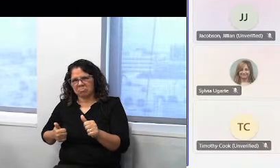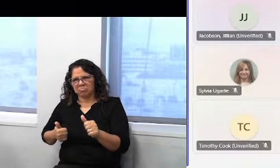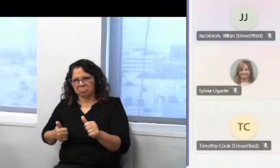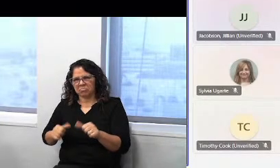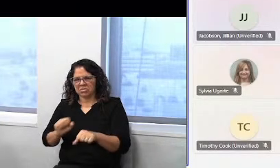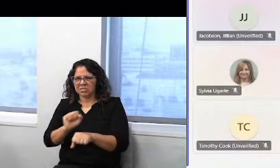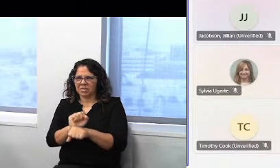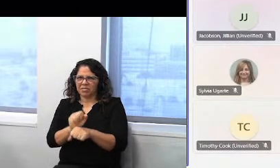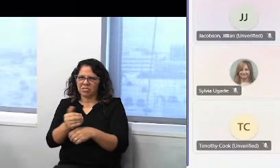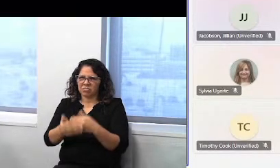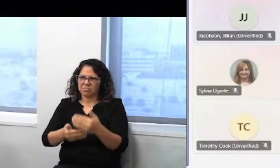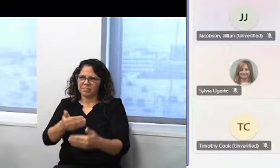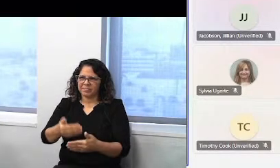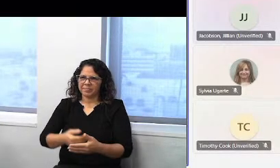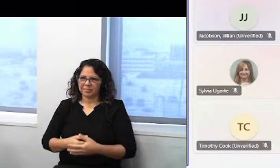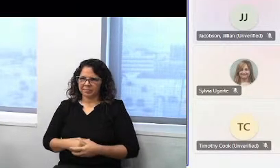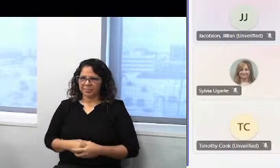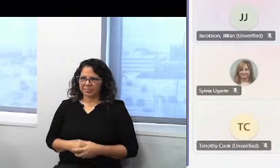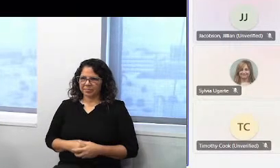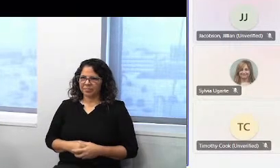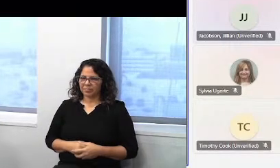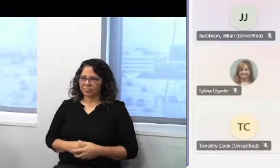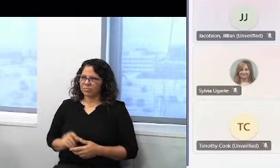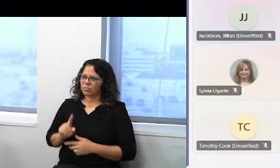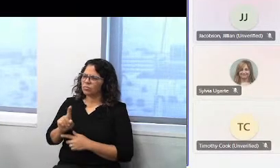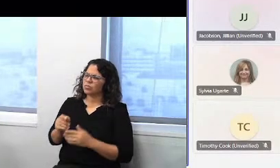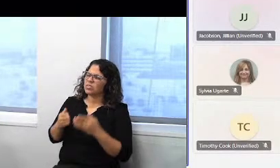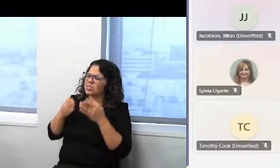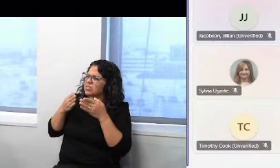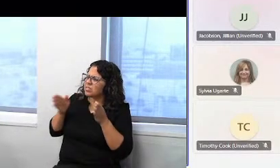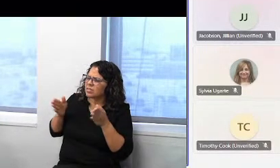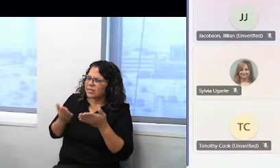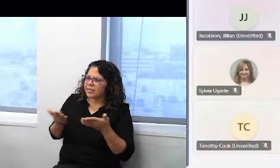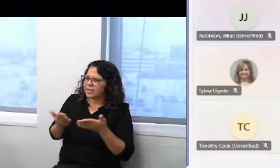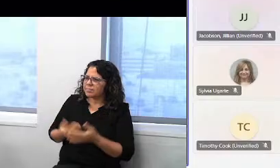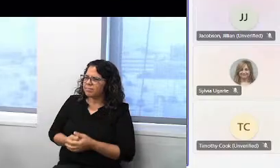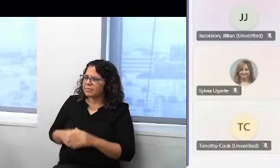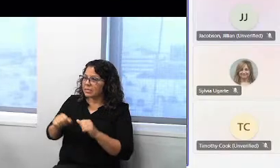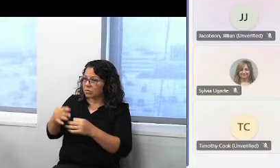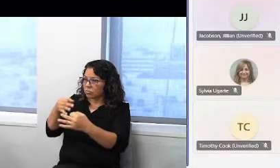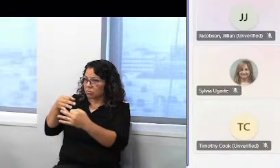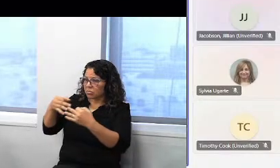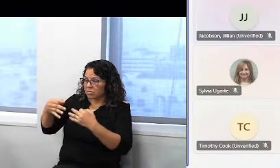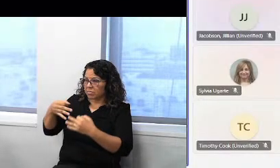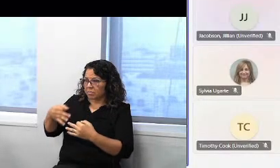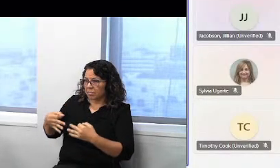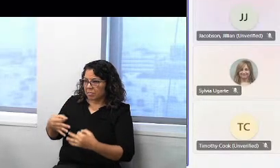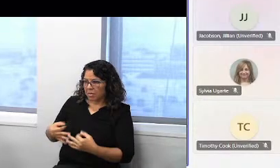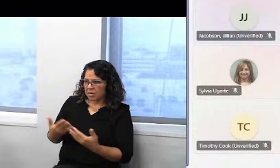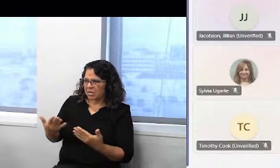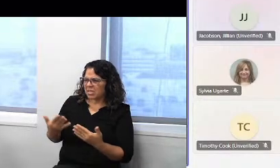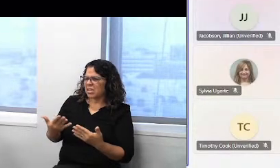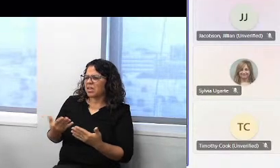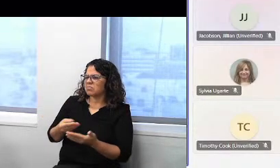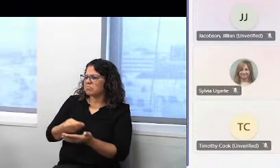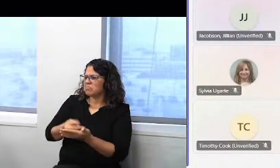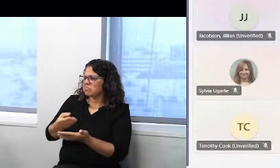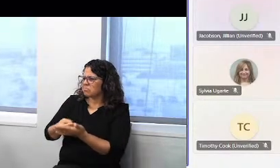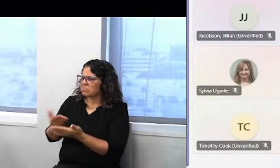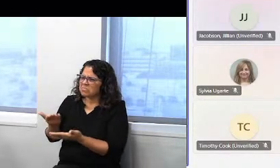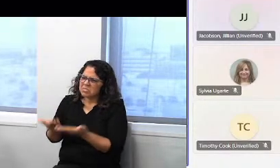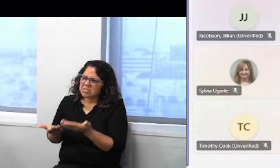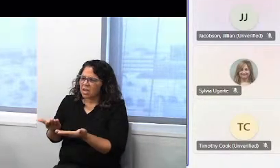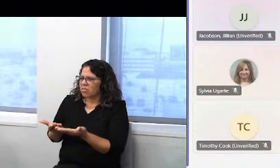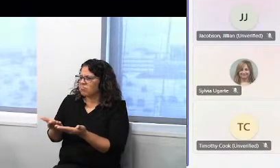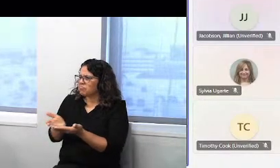And then just generally, can you describe what expenditures are budgeted for these activities in the